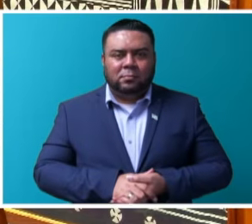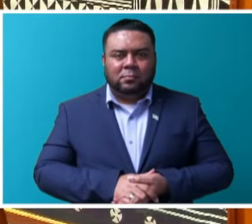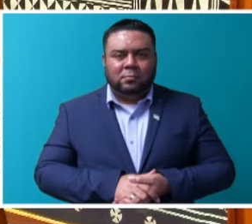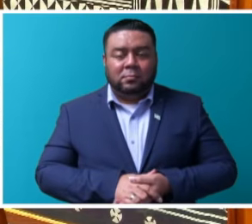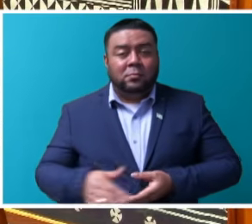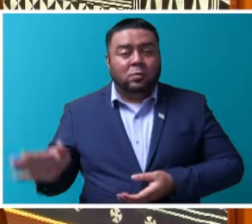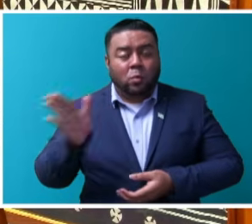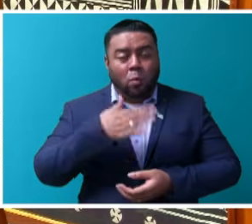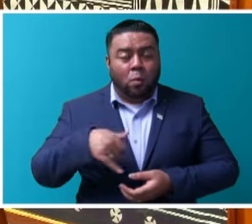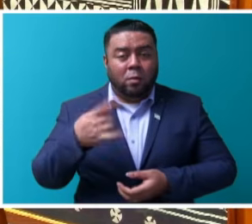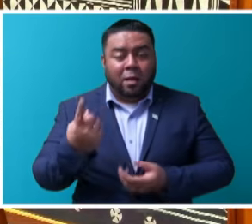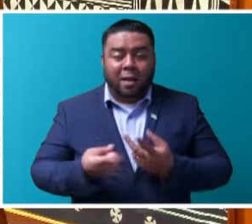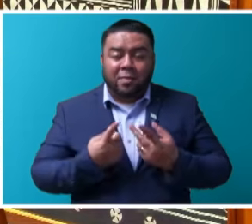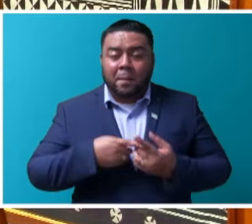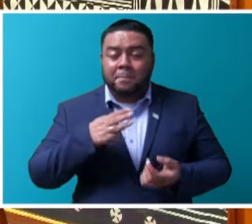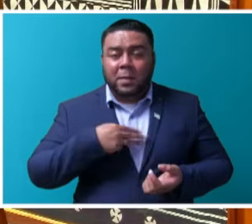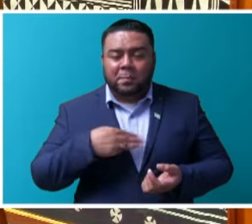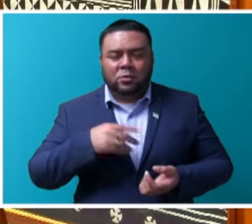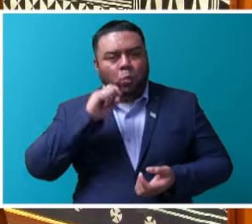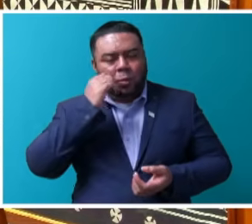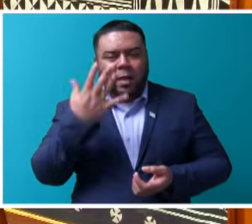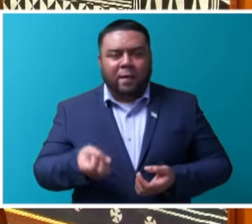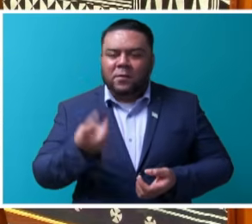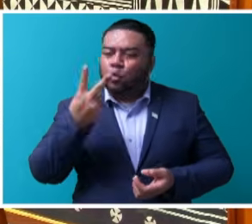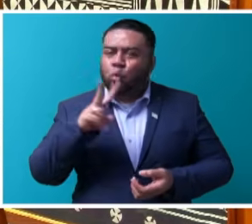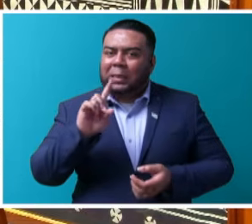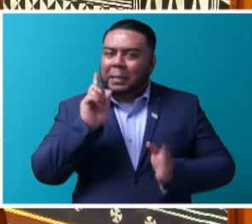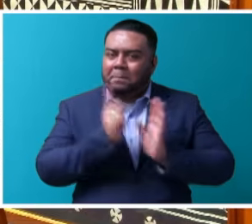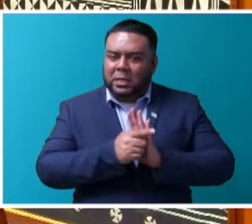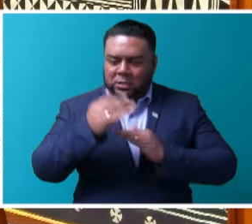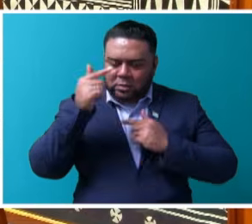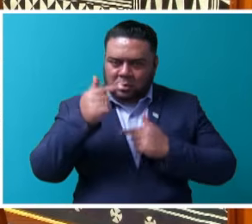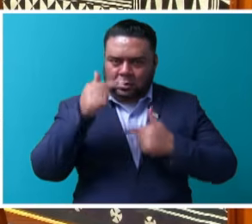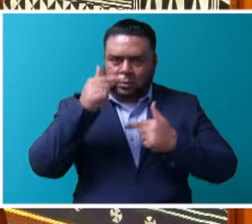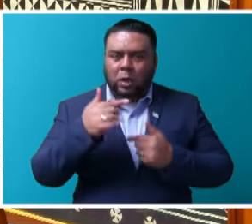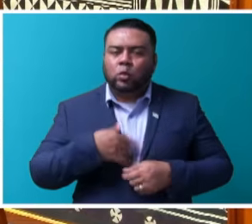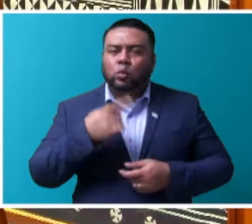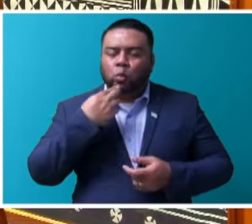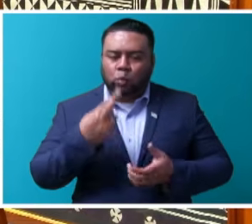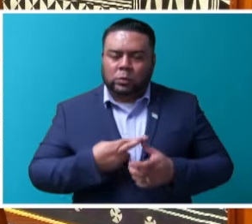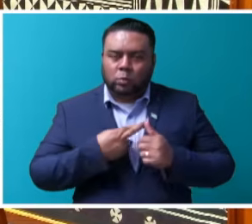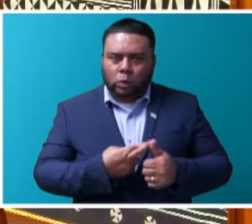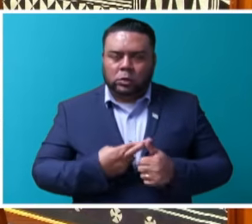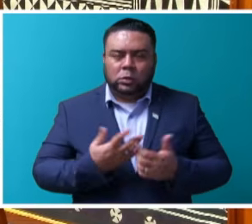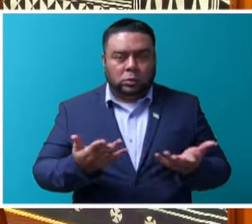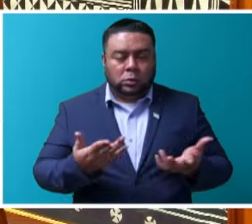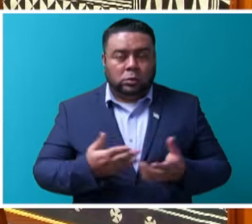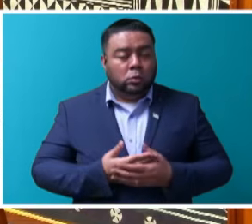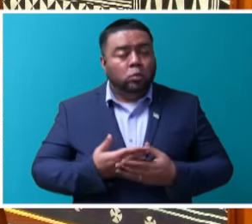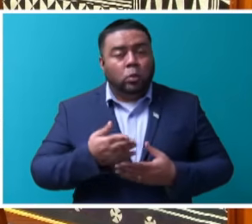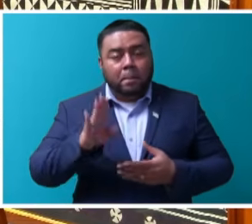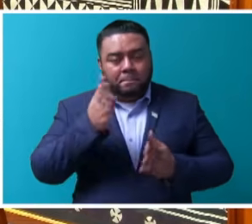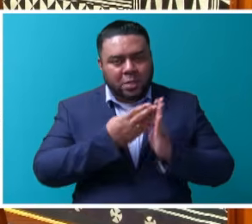All the remaining honourable members will have 20 minutes to respond to the budget address.